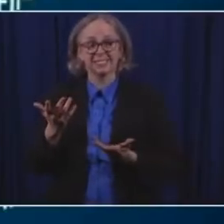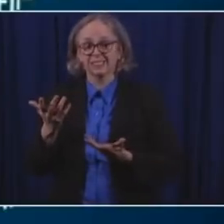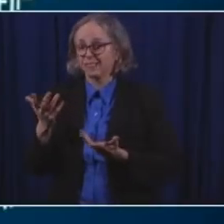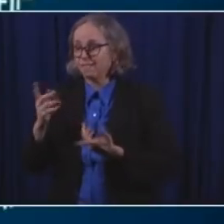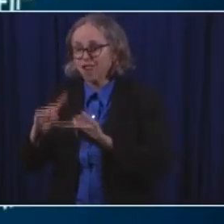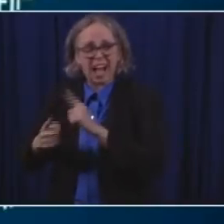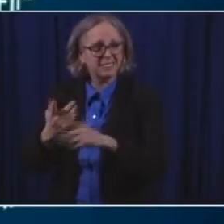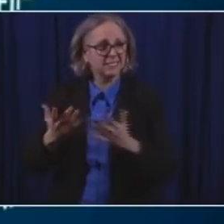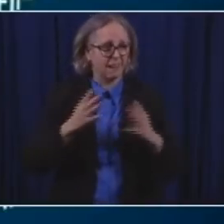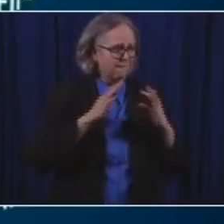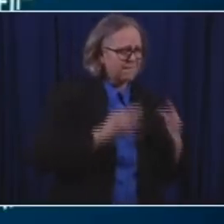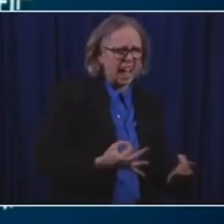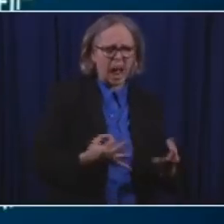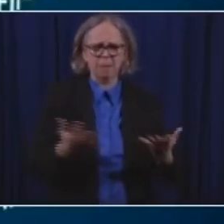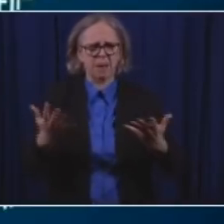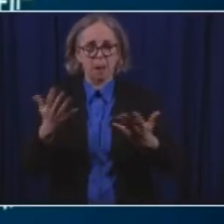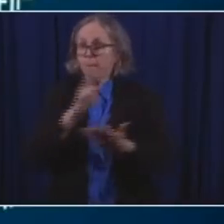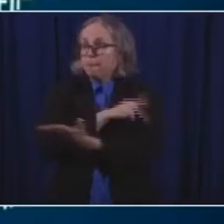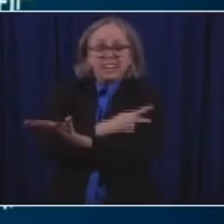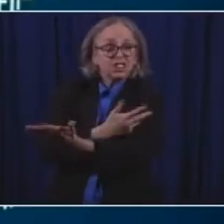to most importantly, my patients.